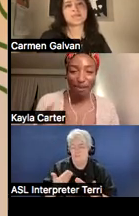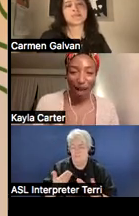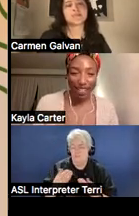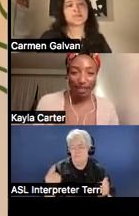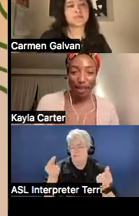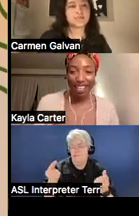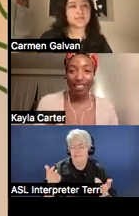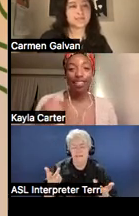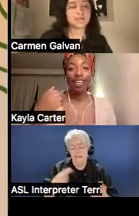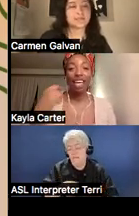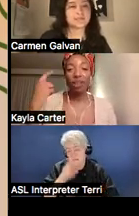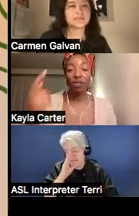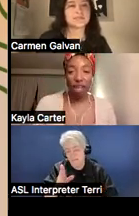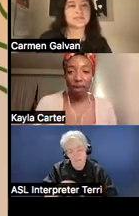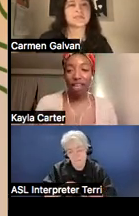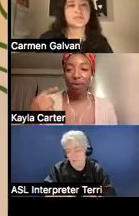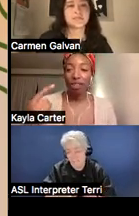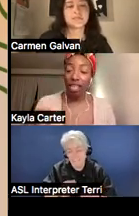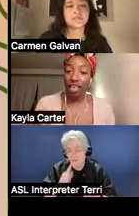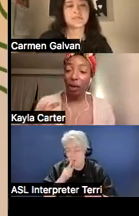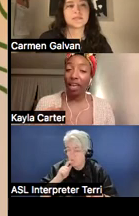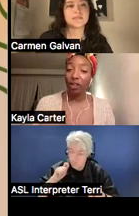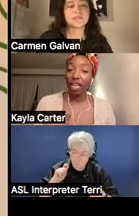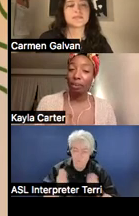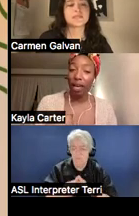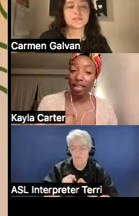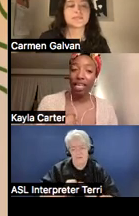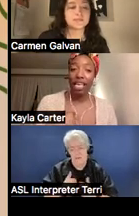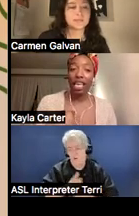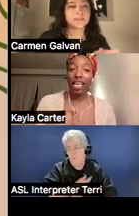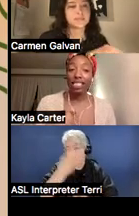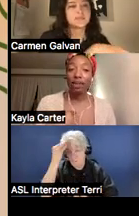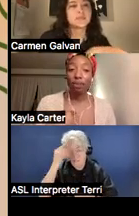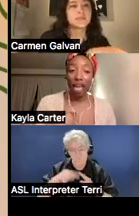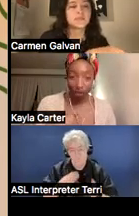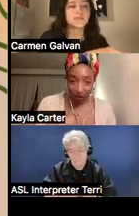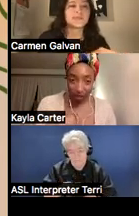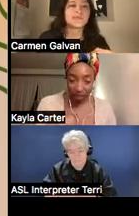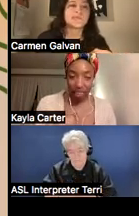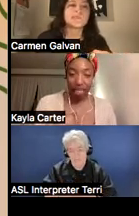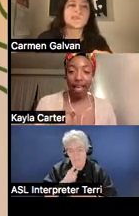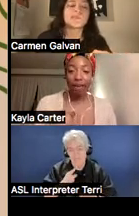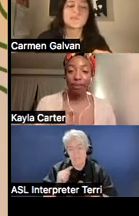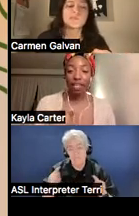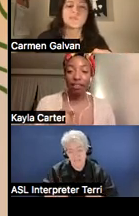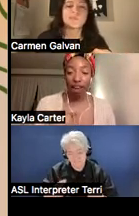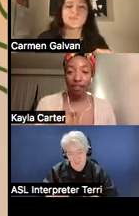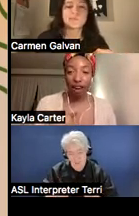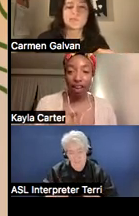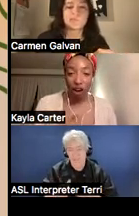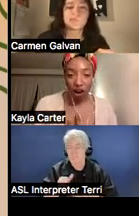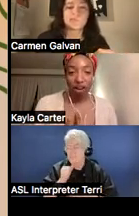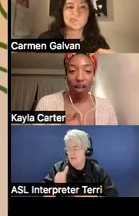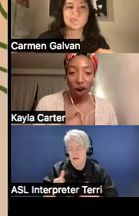important that I'm honest about this, and reframing and rethinking how we understand money is painful. It is a very,